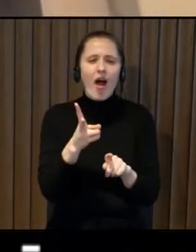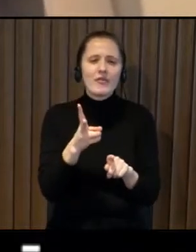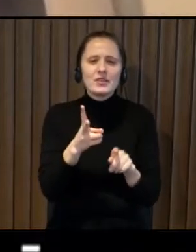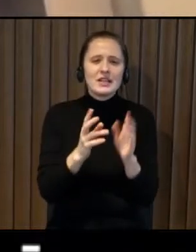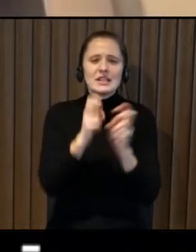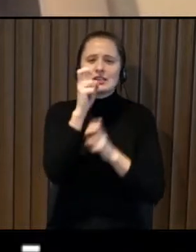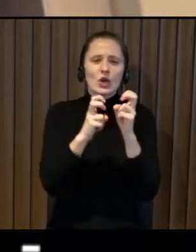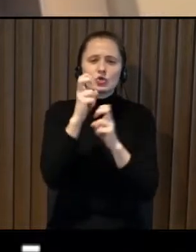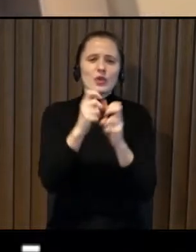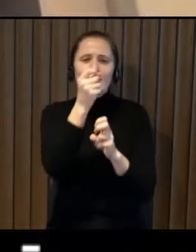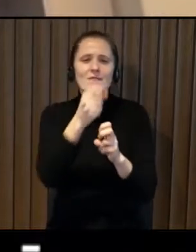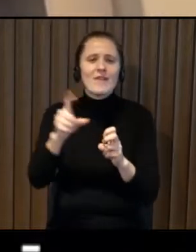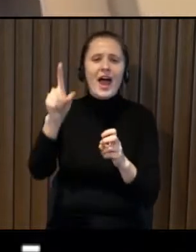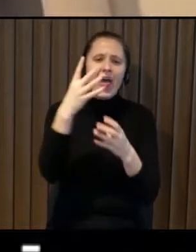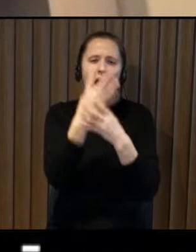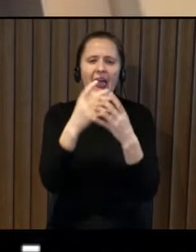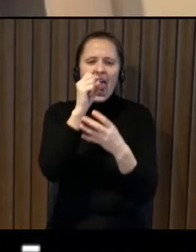employees as